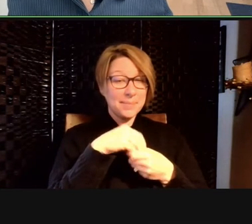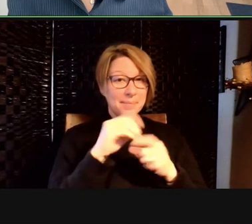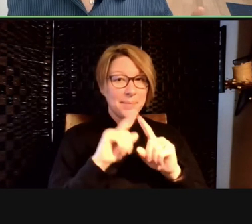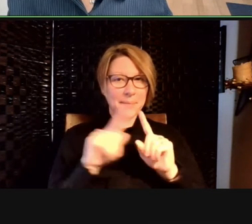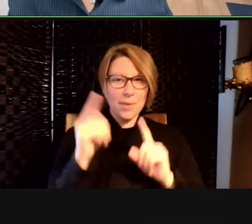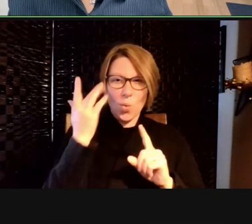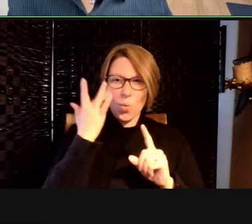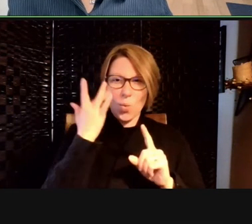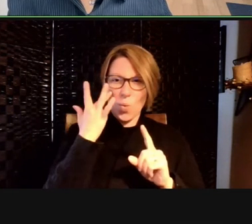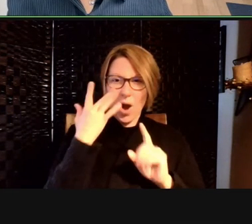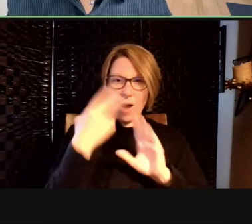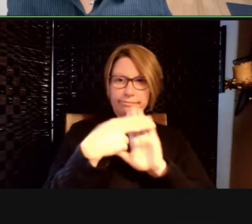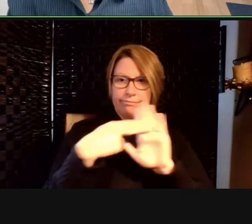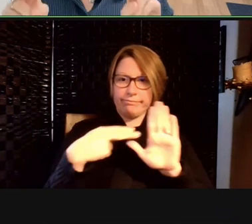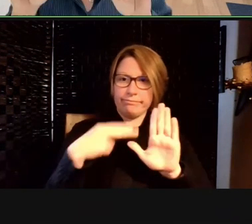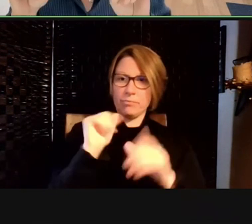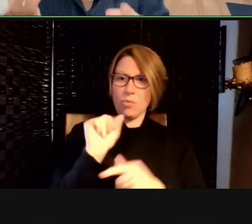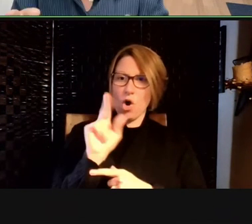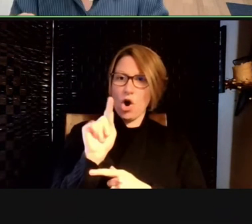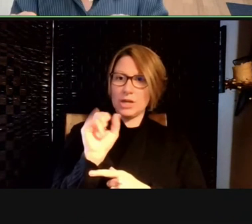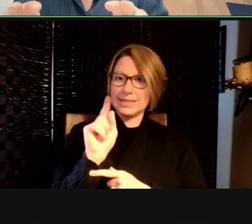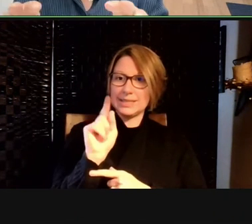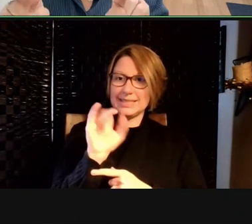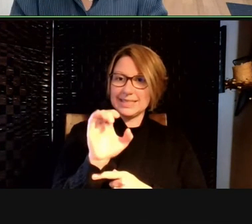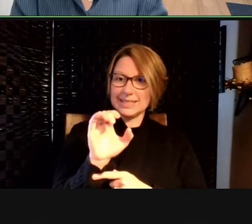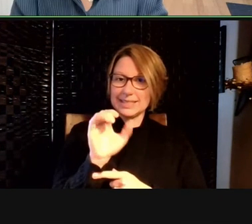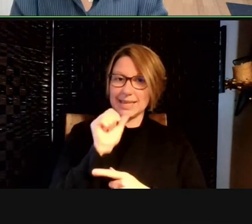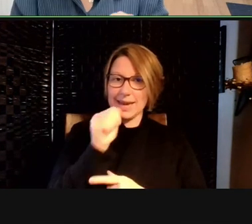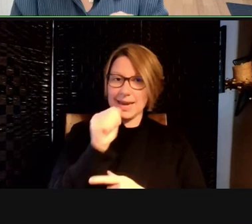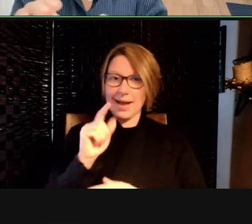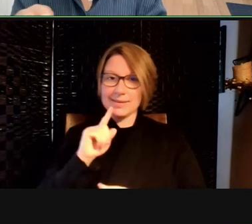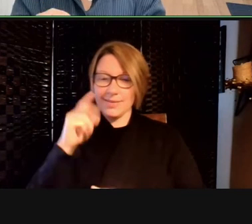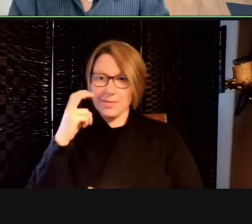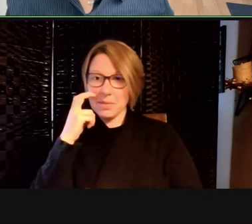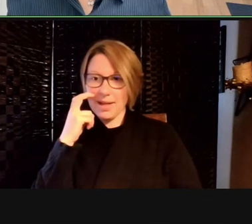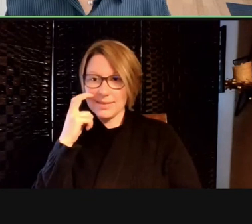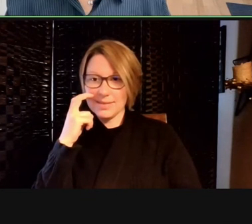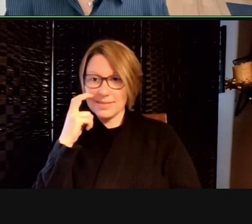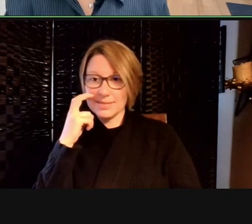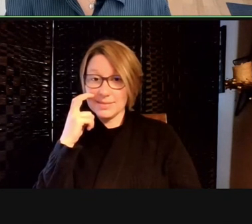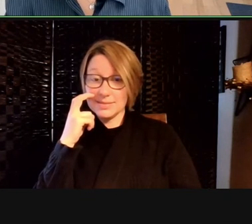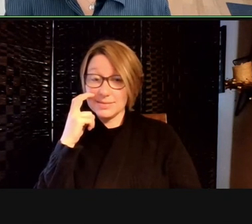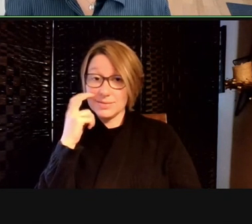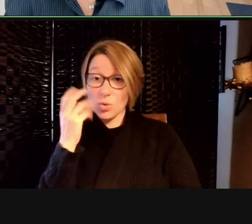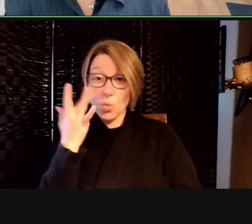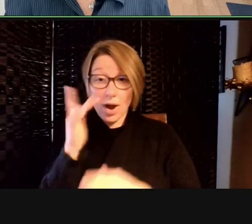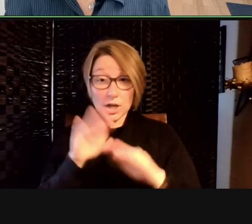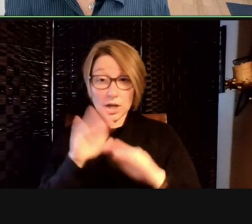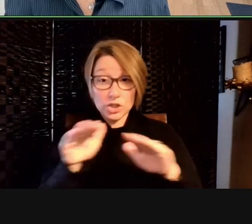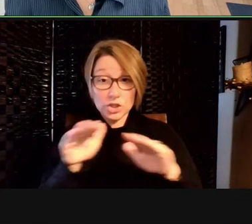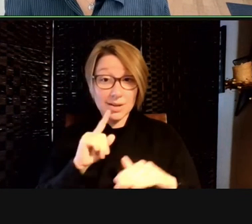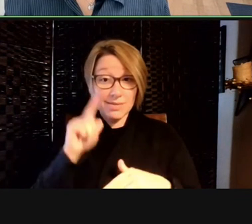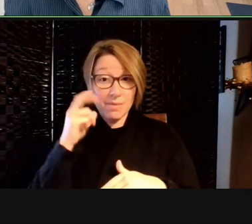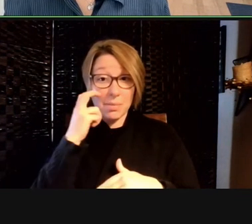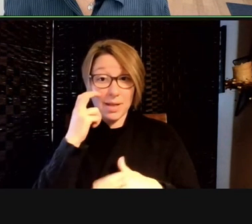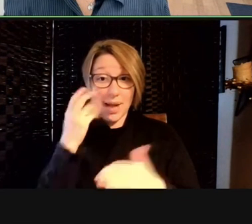that's autistic and not deaf-blind? Because if a child has both vision and hearing loss, you might see these behaviors,